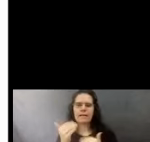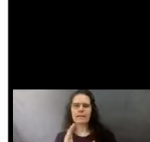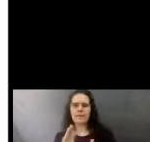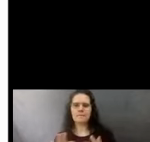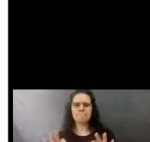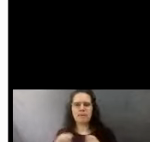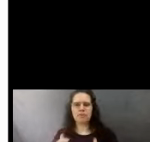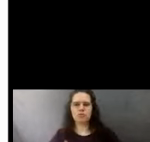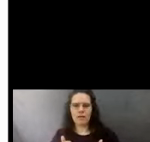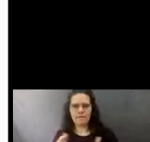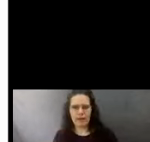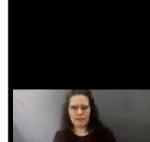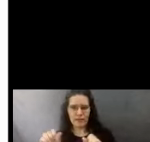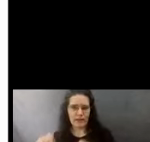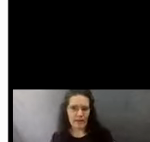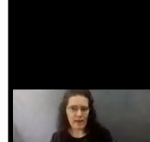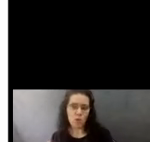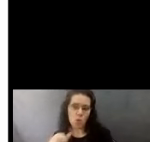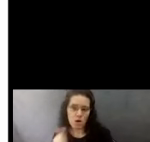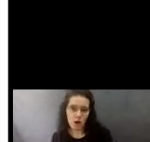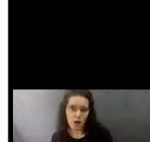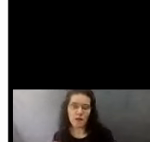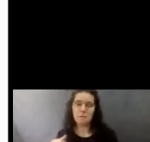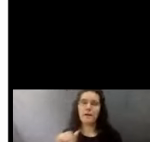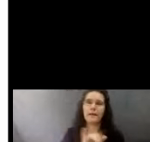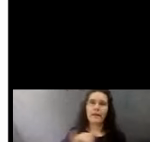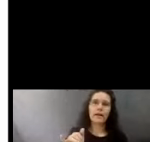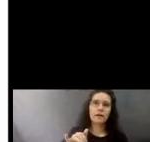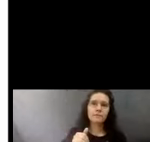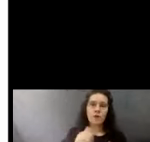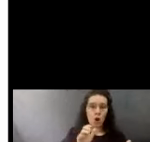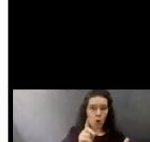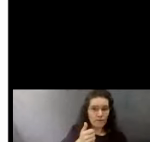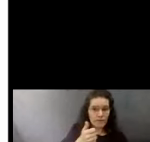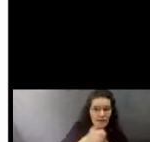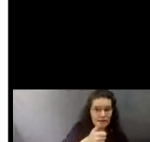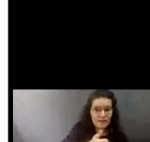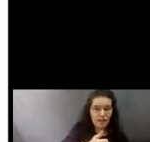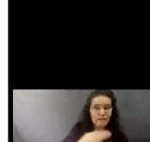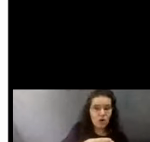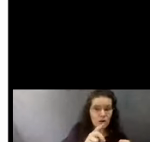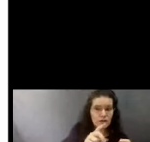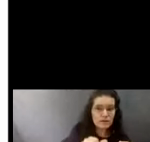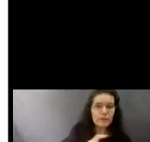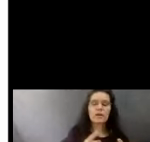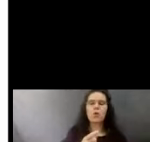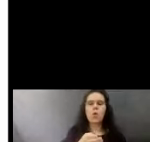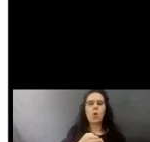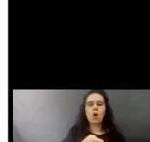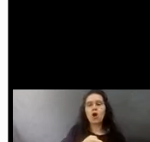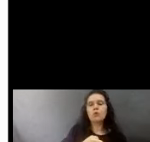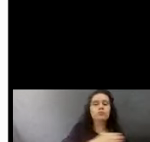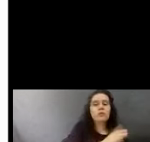these other points, whether it be COVID itself, whether it be pre-COVID, evaluating whether an impairment is